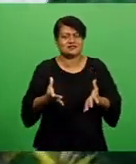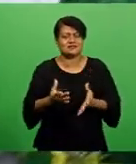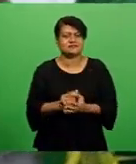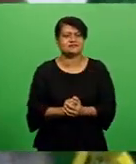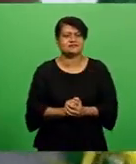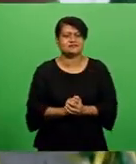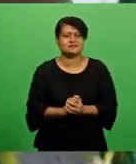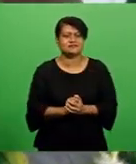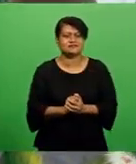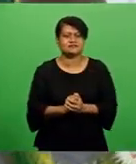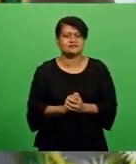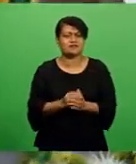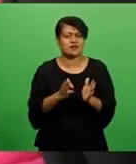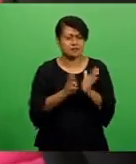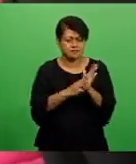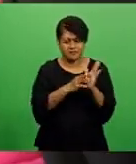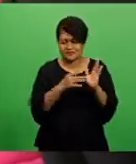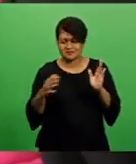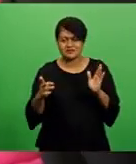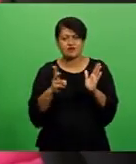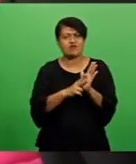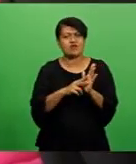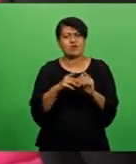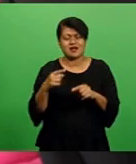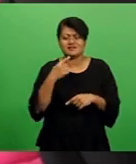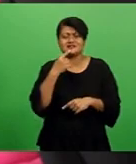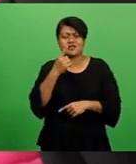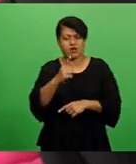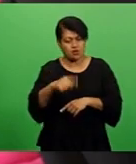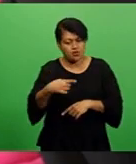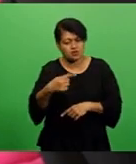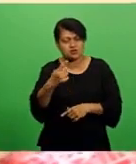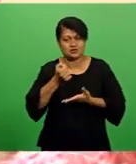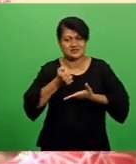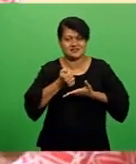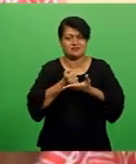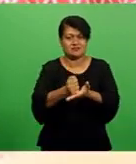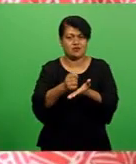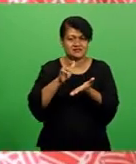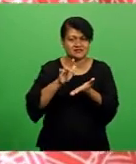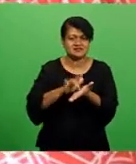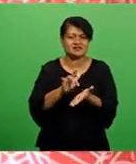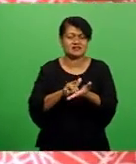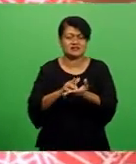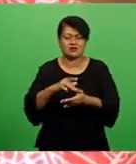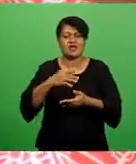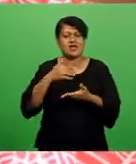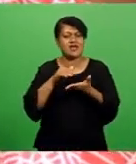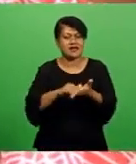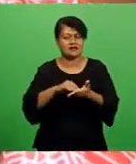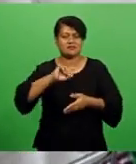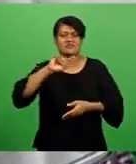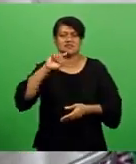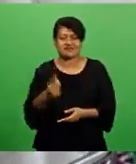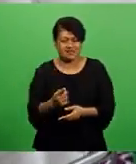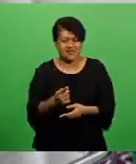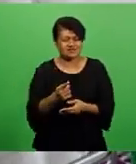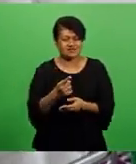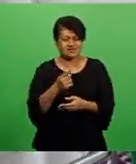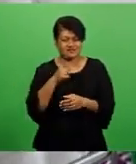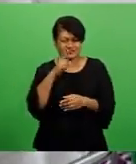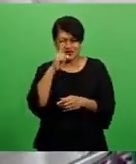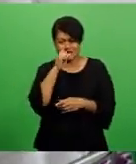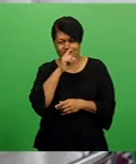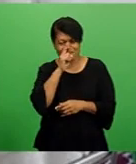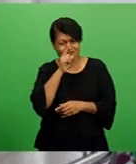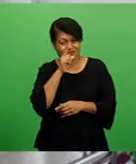Mereseni Vuniwaga says they will continue to support the center as it has helped thousands of underprivileged women. Our support